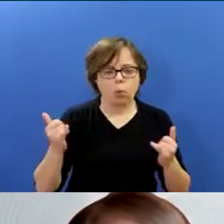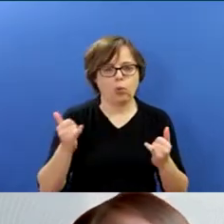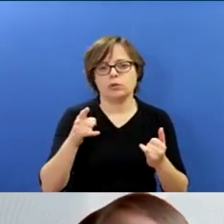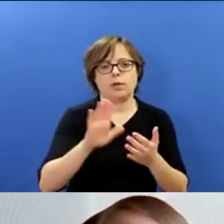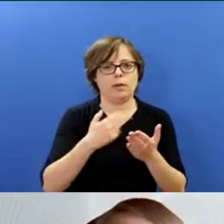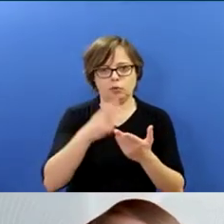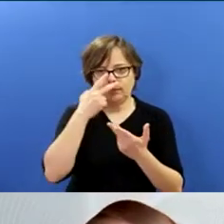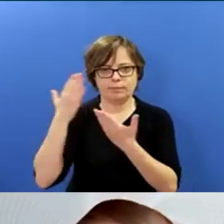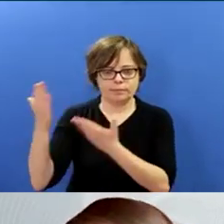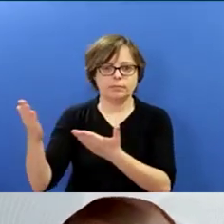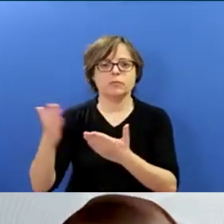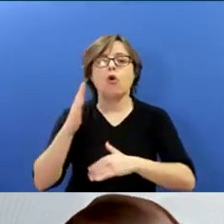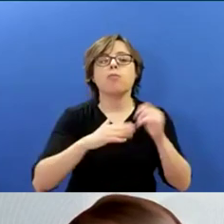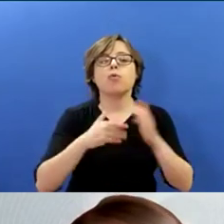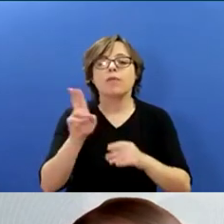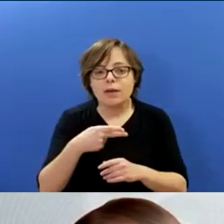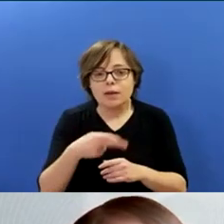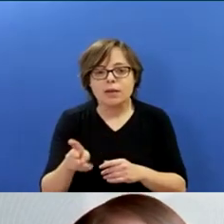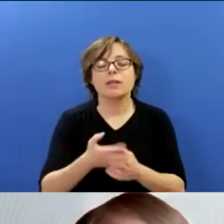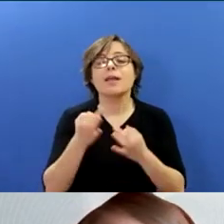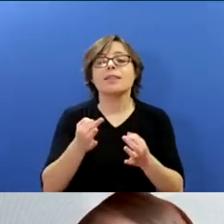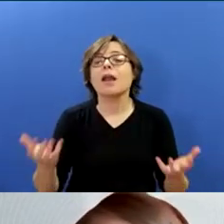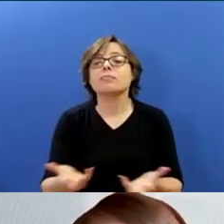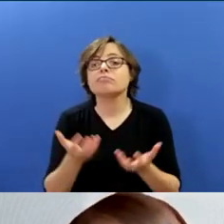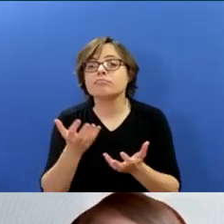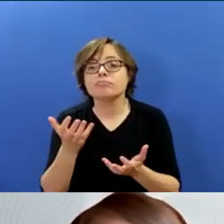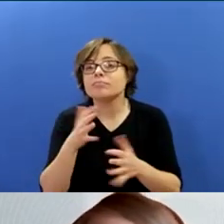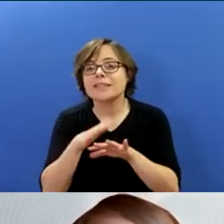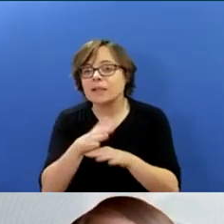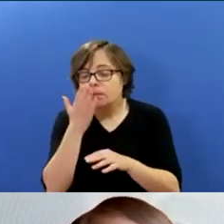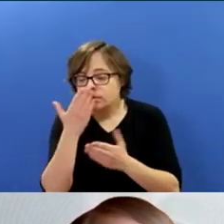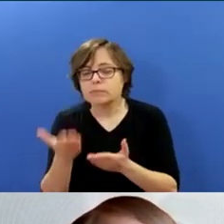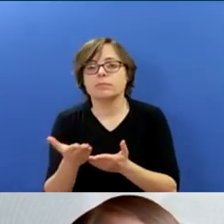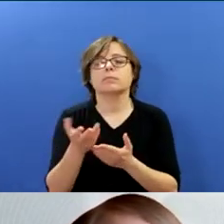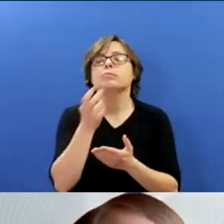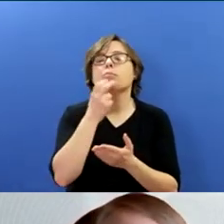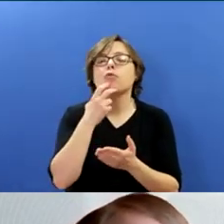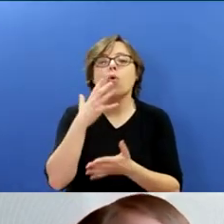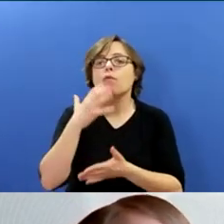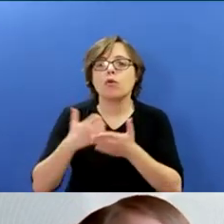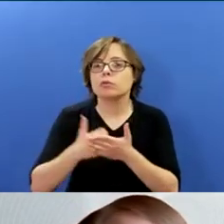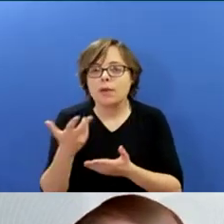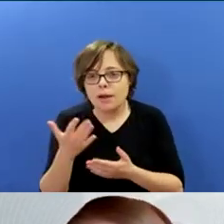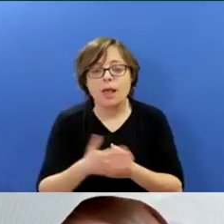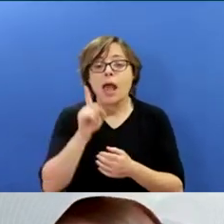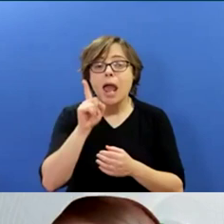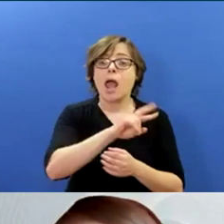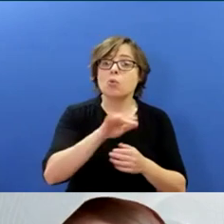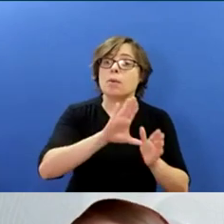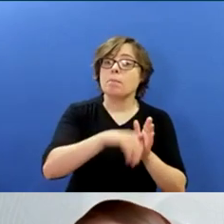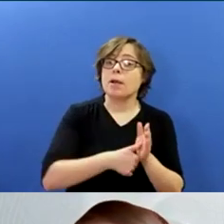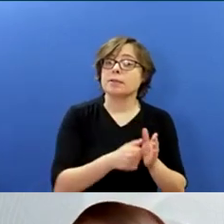on. But of course, however, some cities were quite small, so the data was not